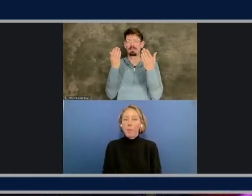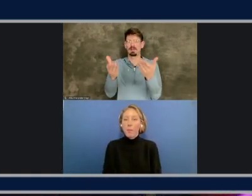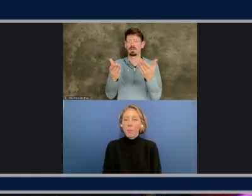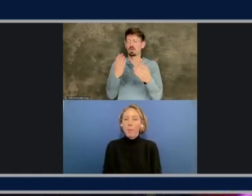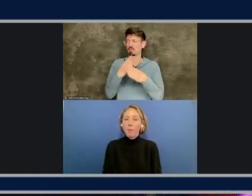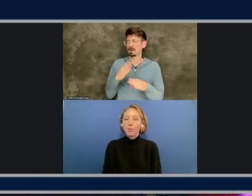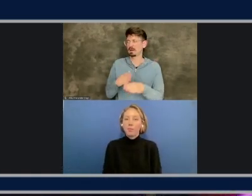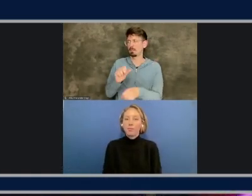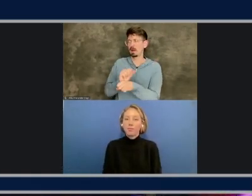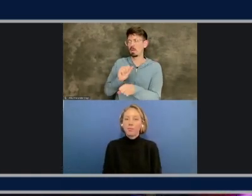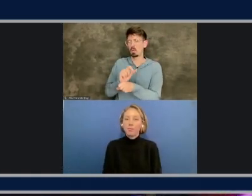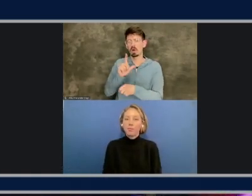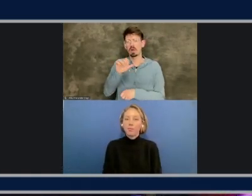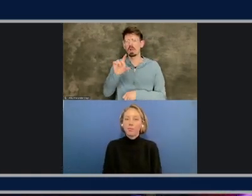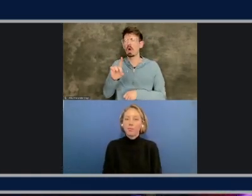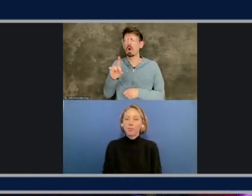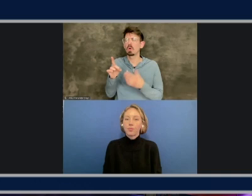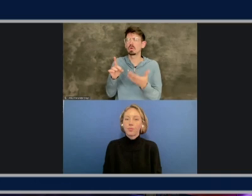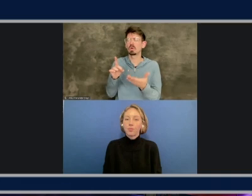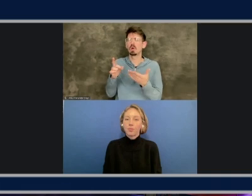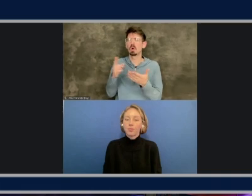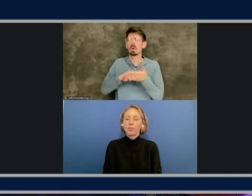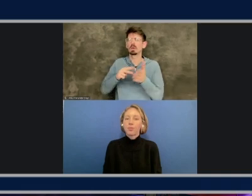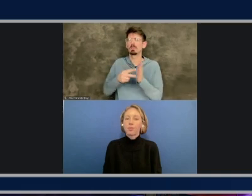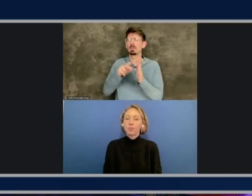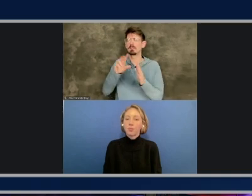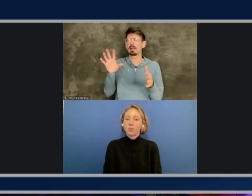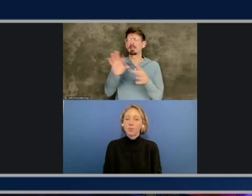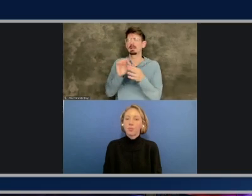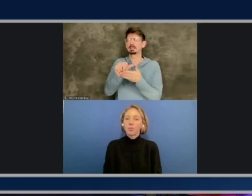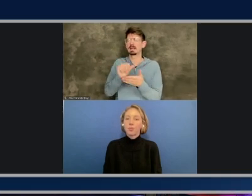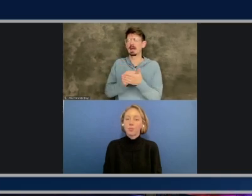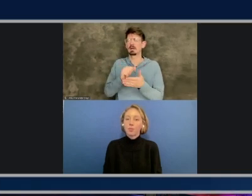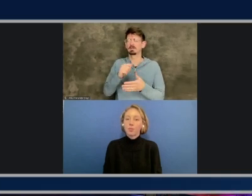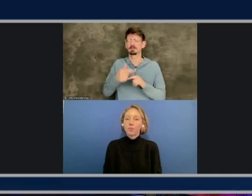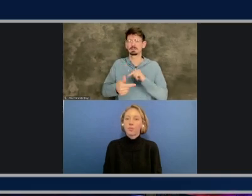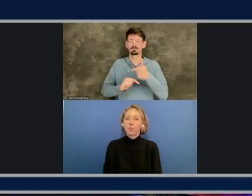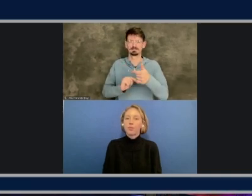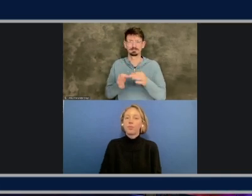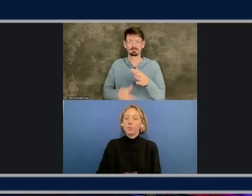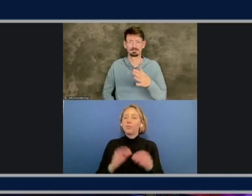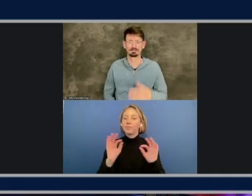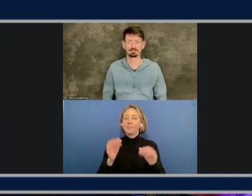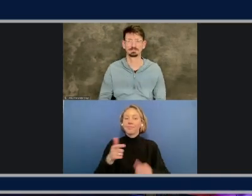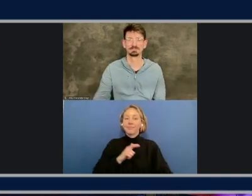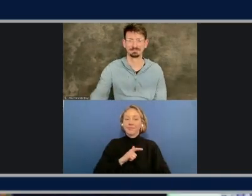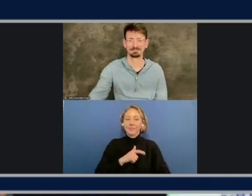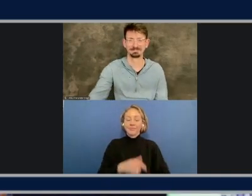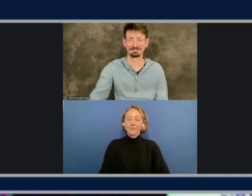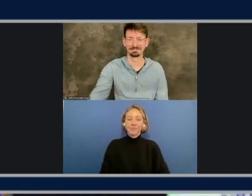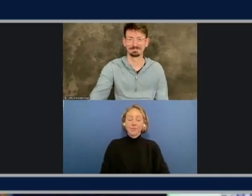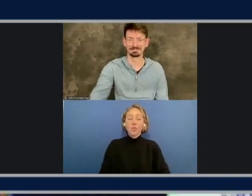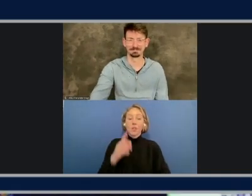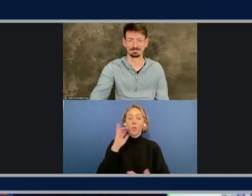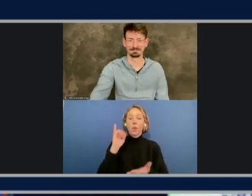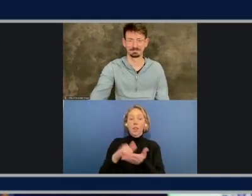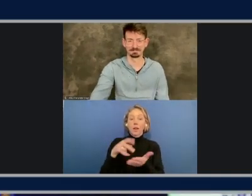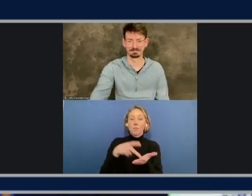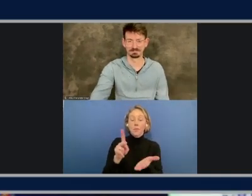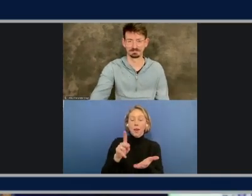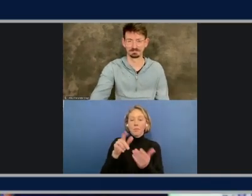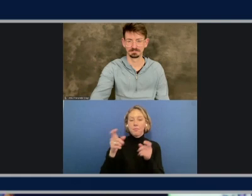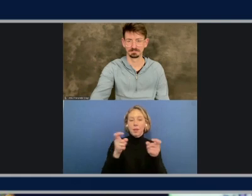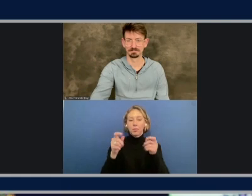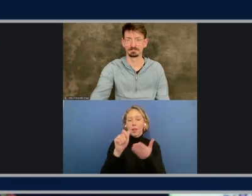by, what do you mean here by linked account? So within a pay a management account in AWS, you can